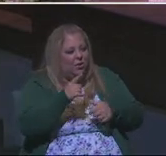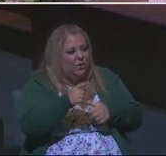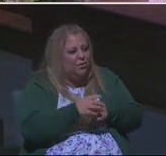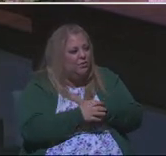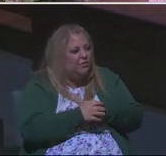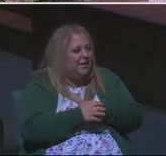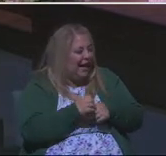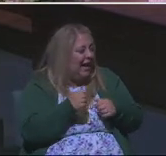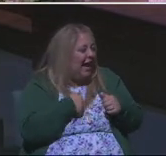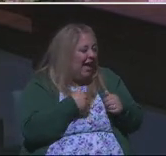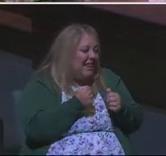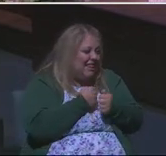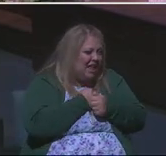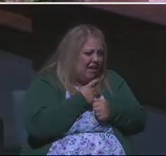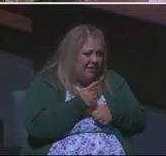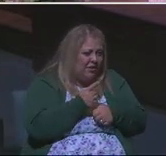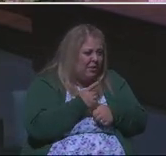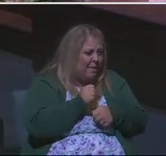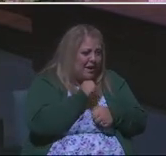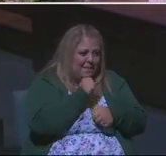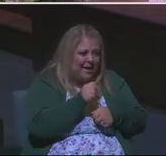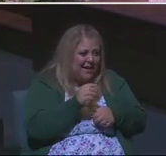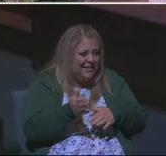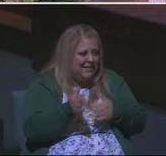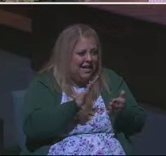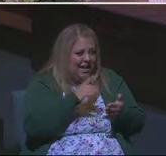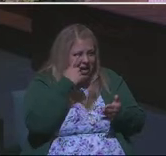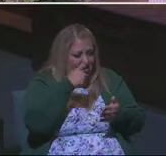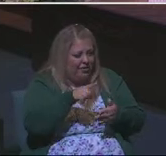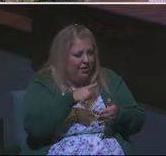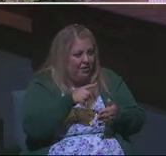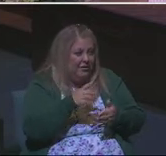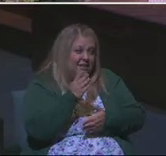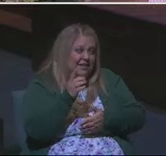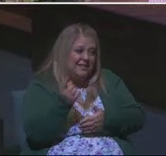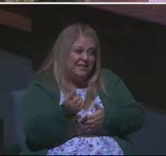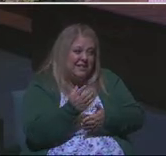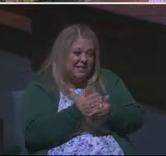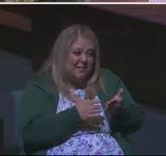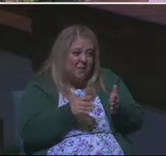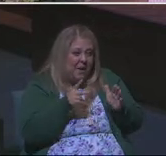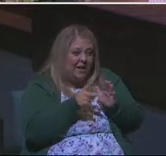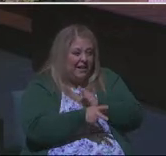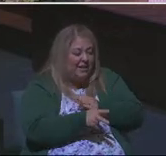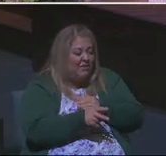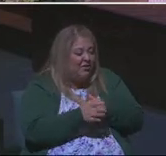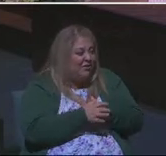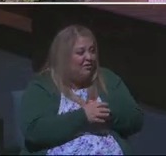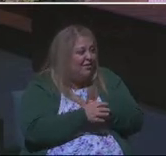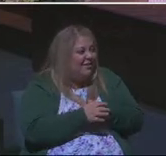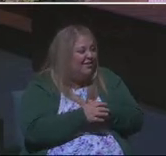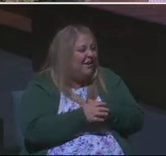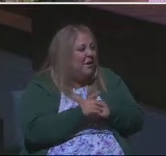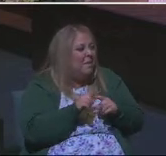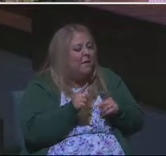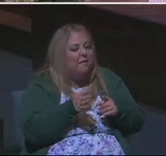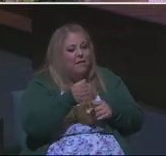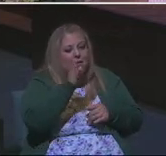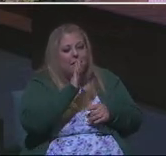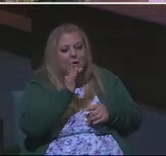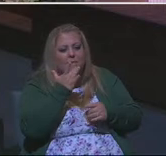love you, but I'm not dying for you. Now, some of you, I want to kill you sometimes, but I'm not dying. God would rather